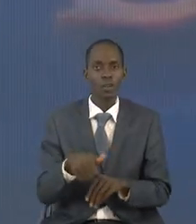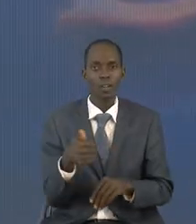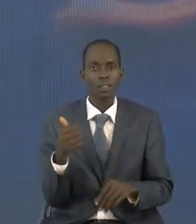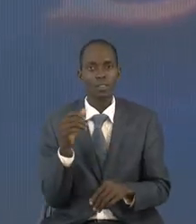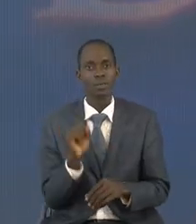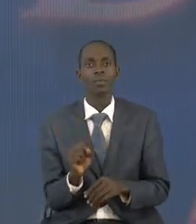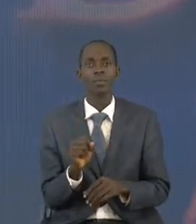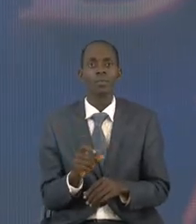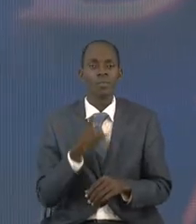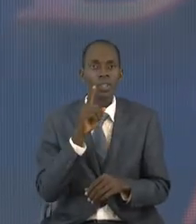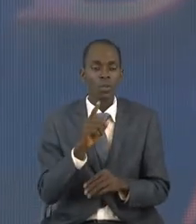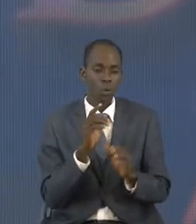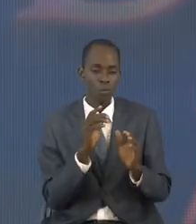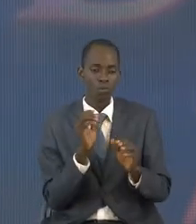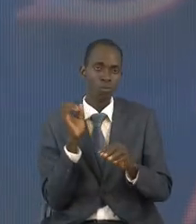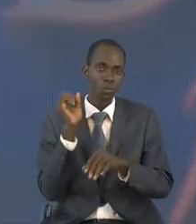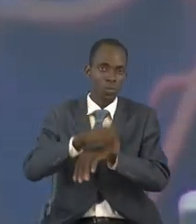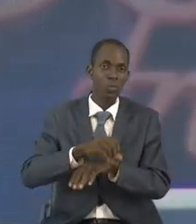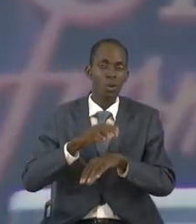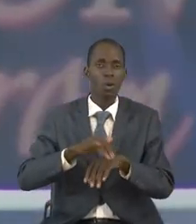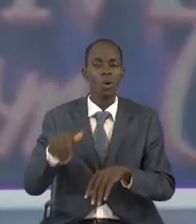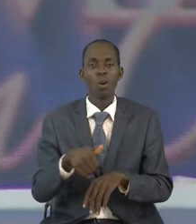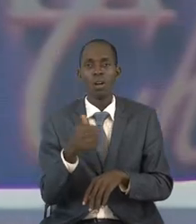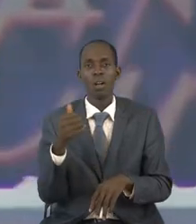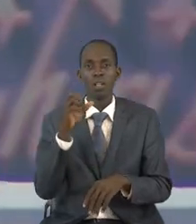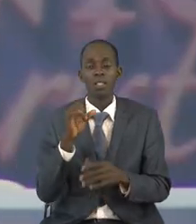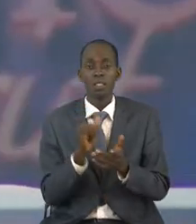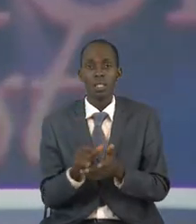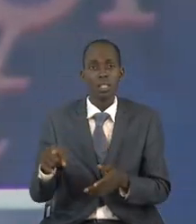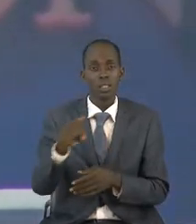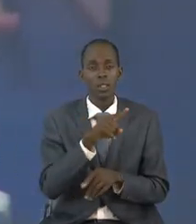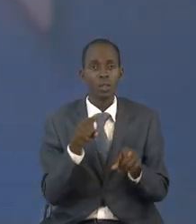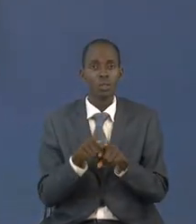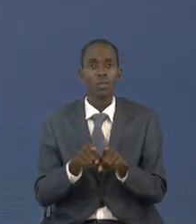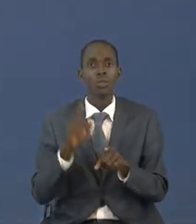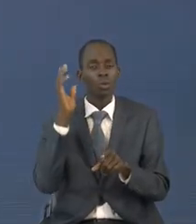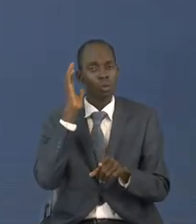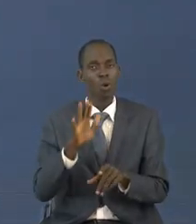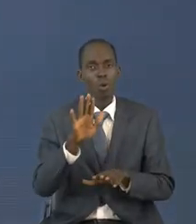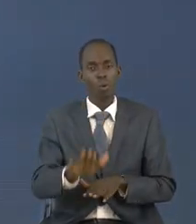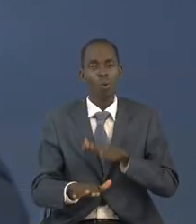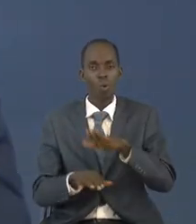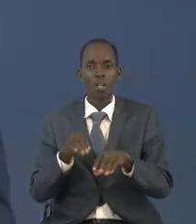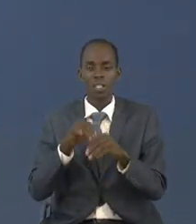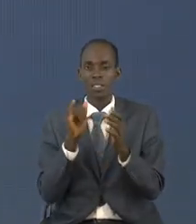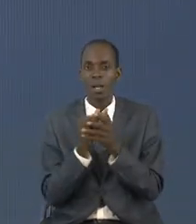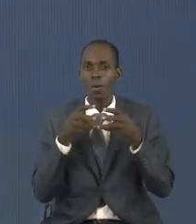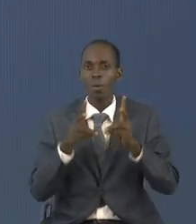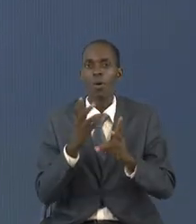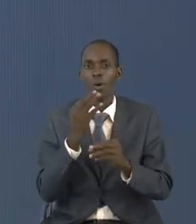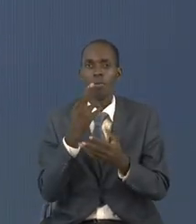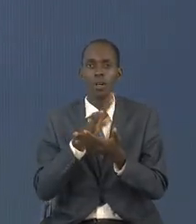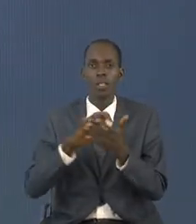You prevail on others, that they too will walk in that way of righteousness all